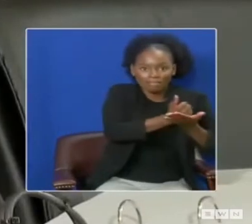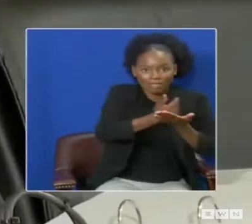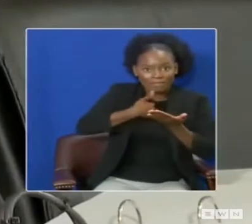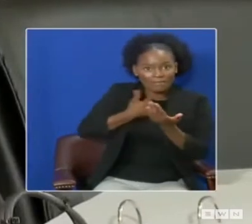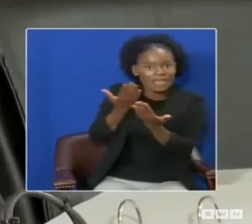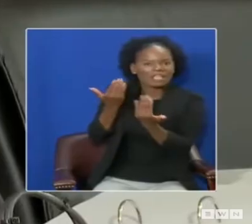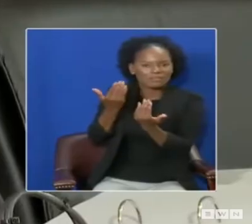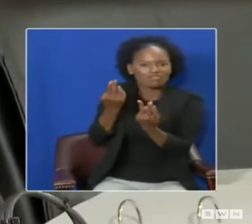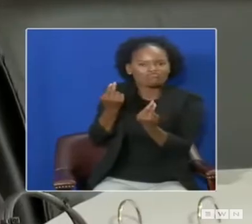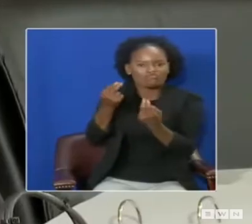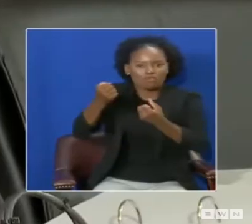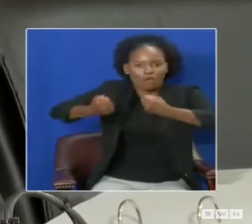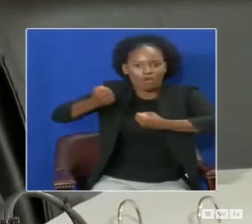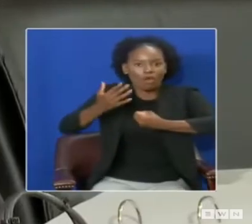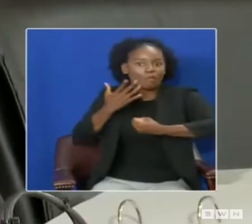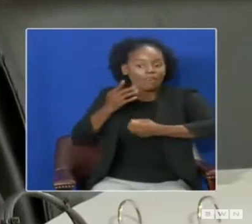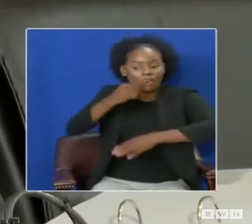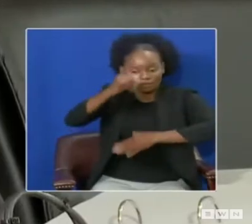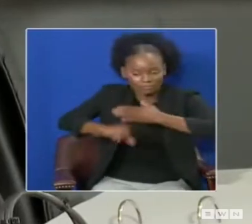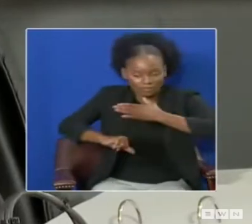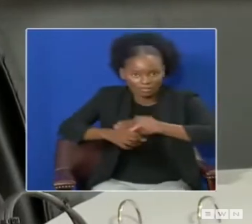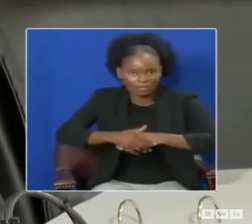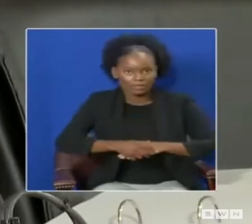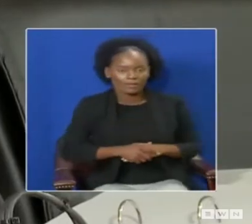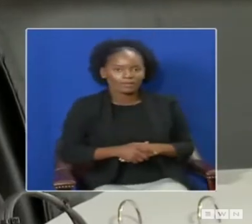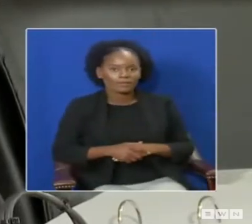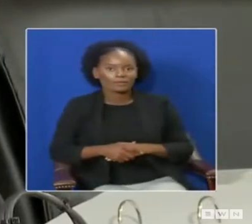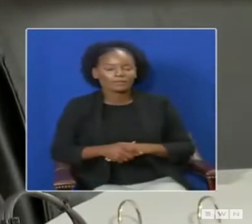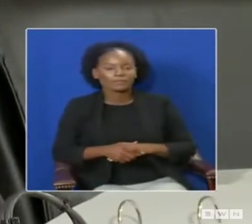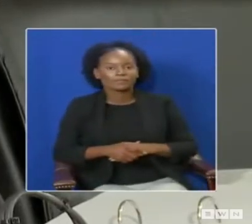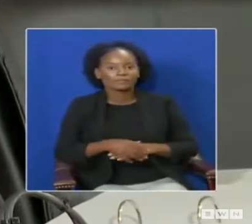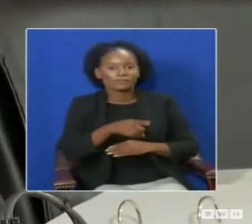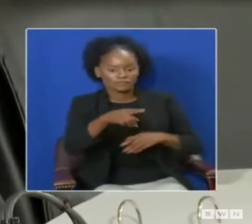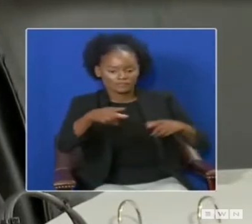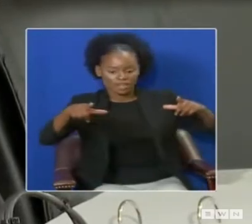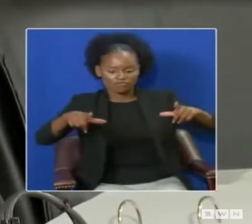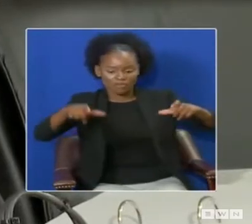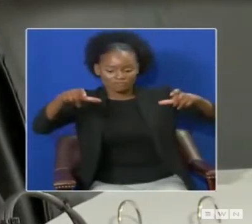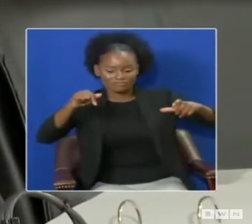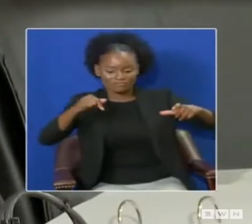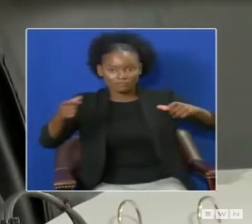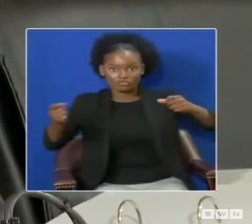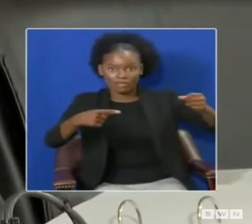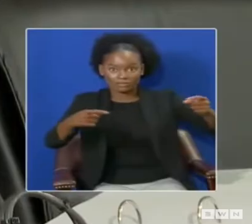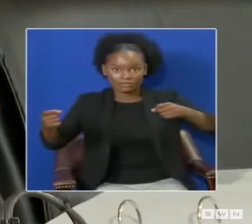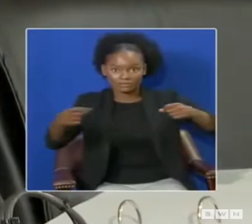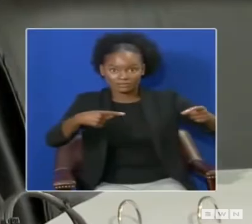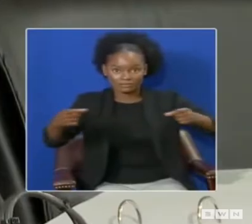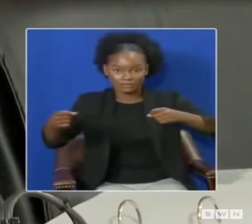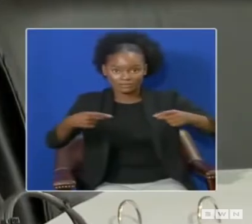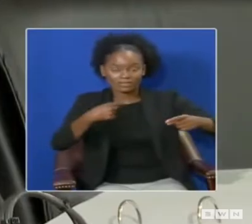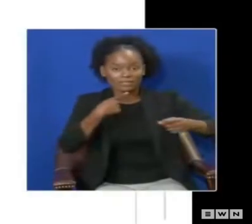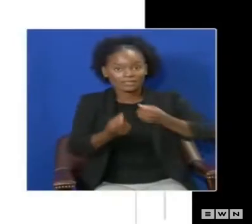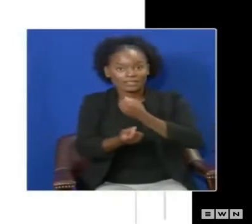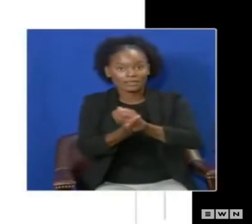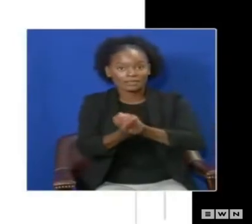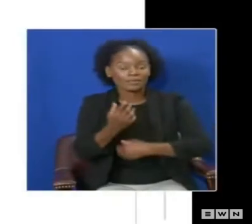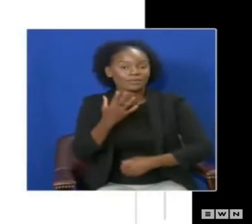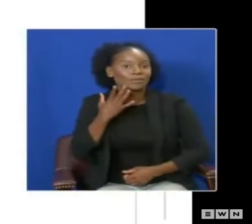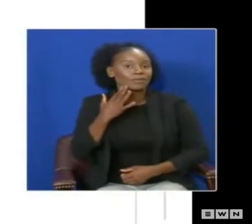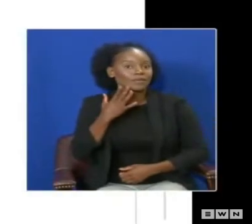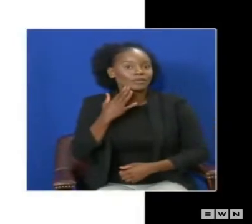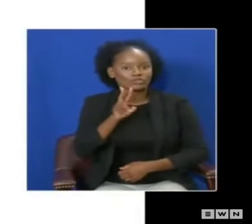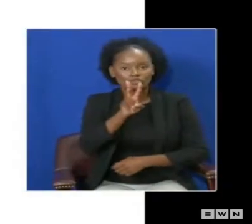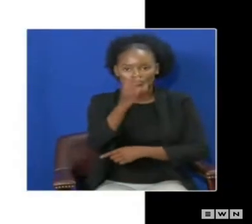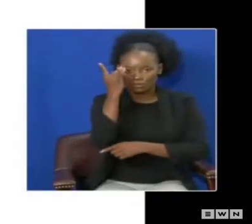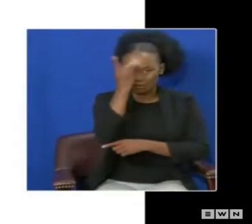petrol, and that's in the extract from the chats. 2 March at